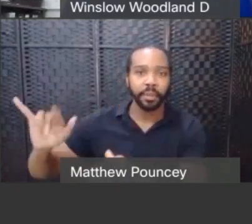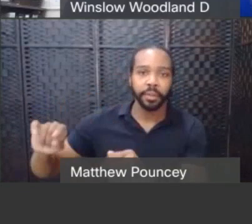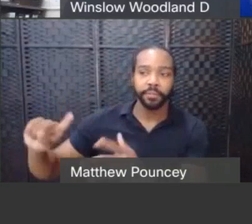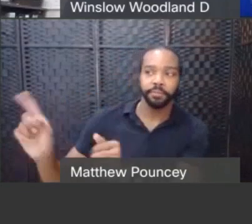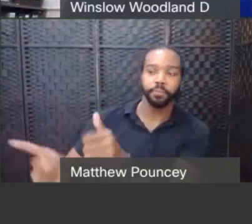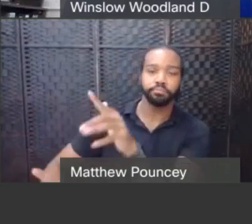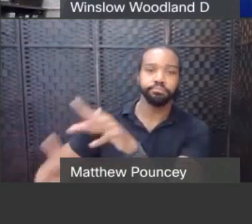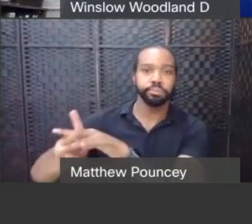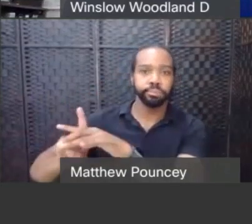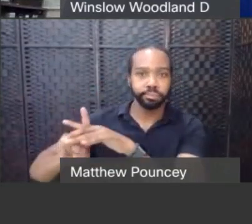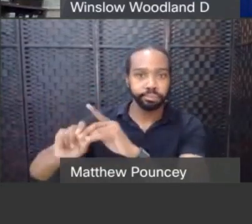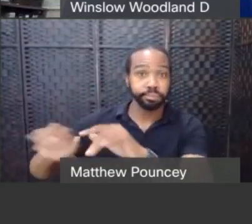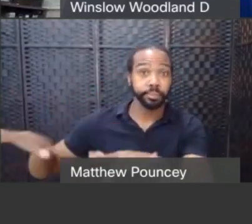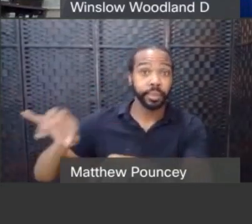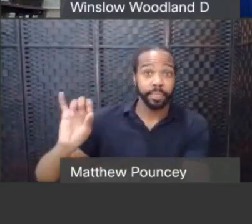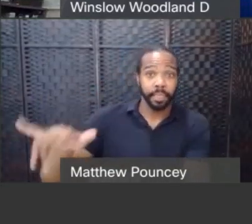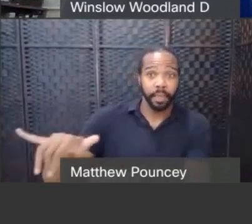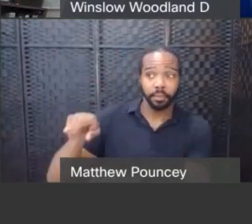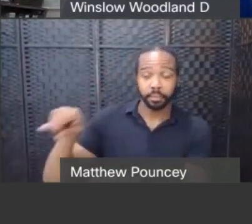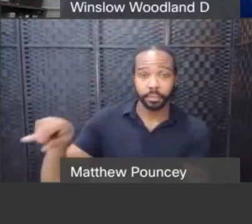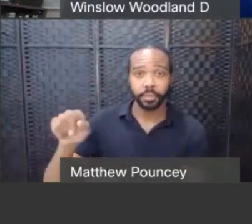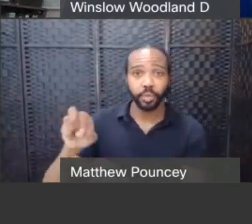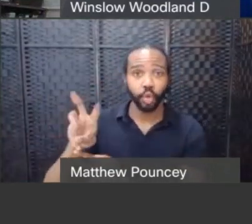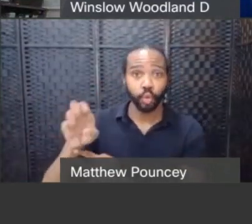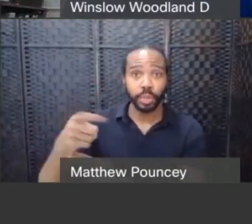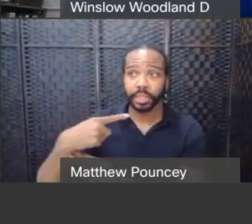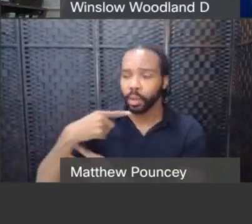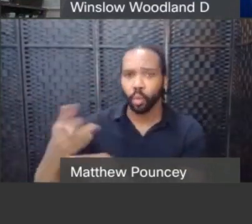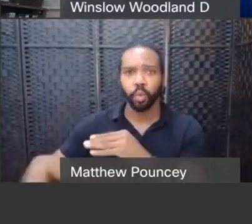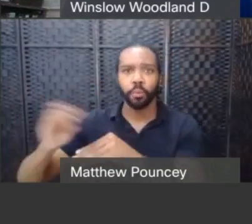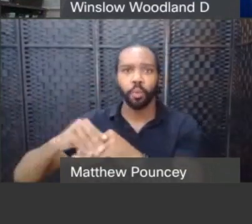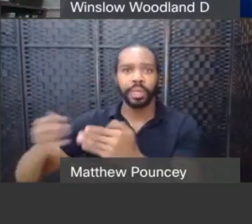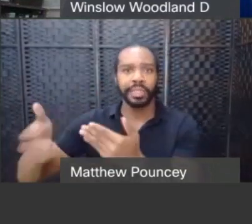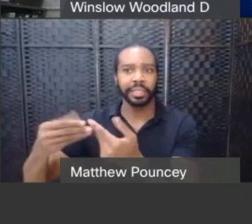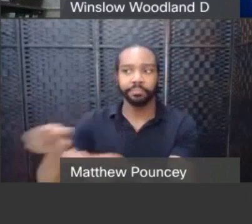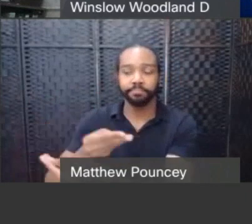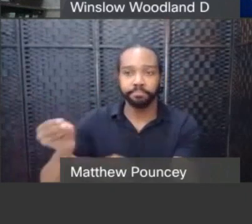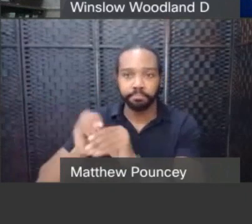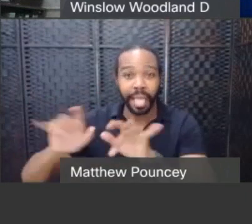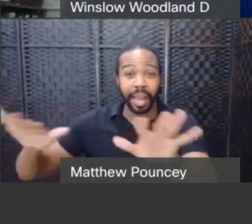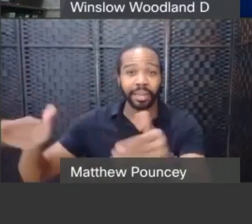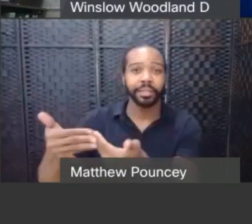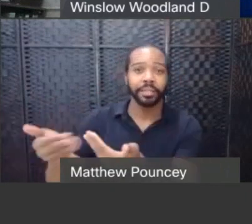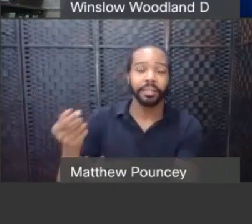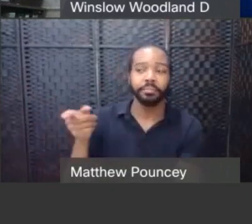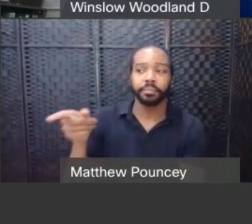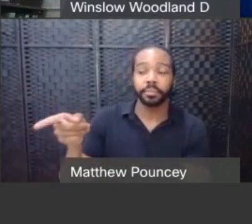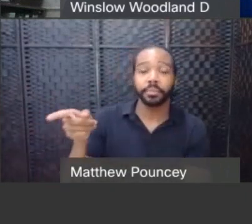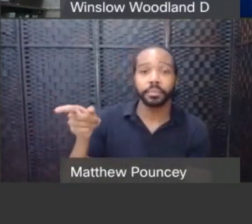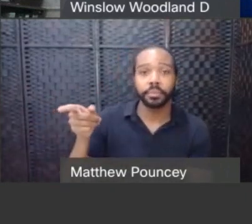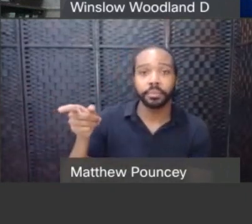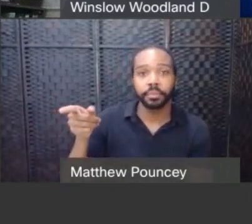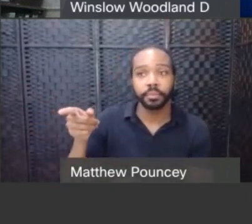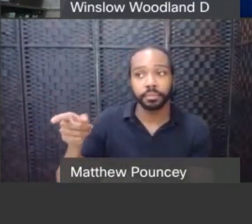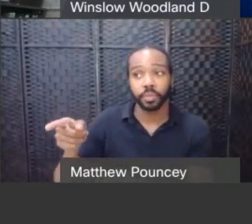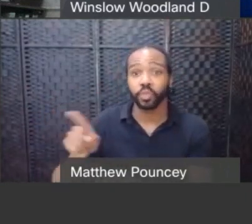and the news was saying, "Oh, this is so much more transmissible," and it kind of got to a point where it almost replaced all of the other